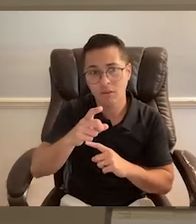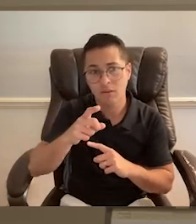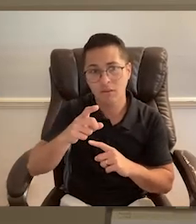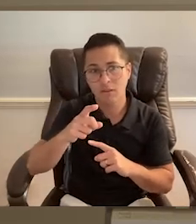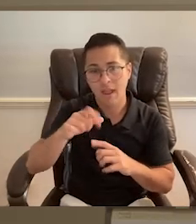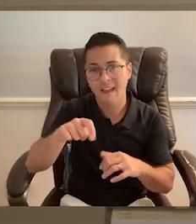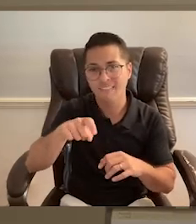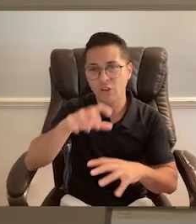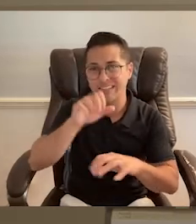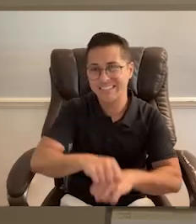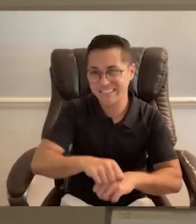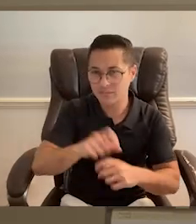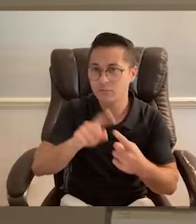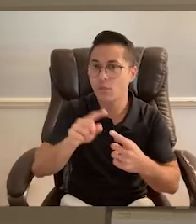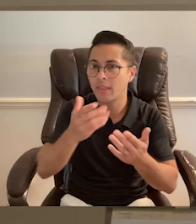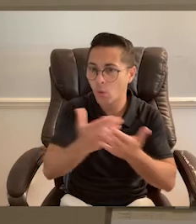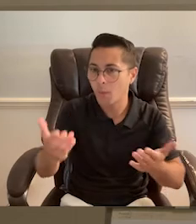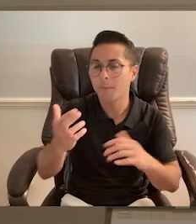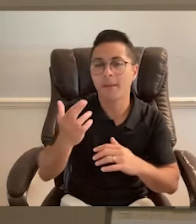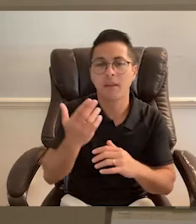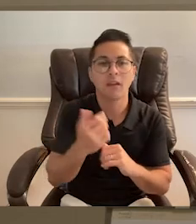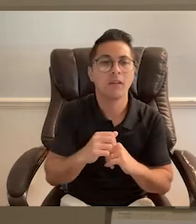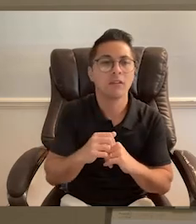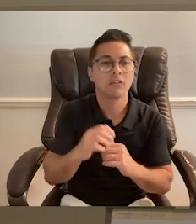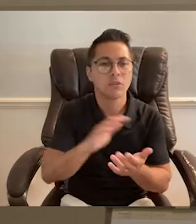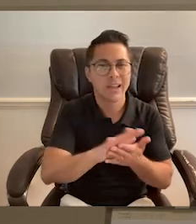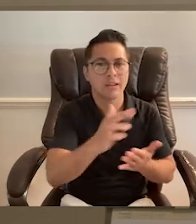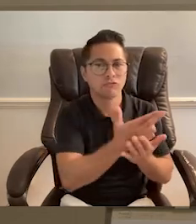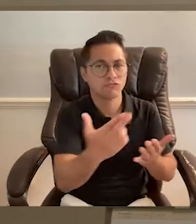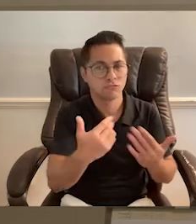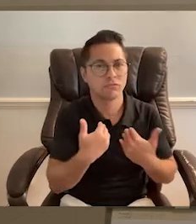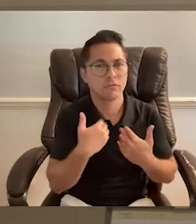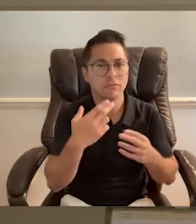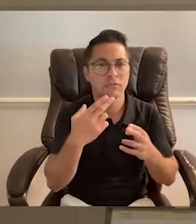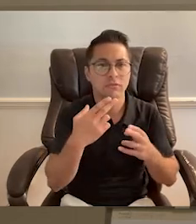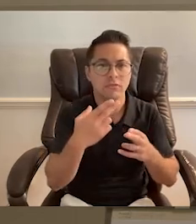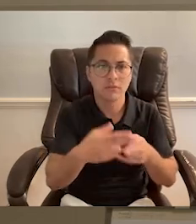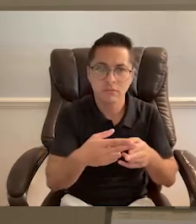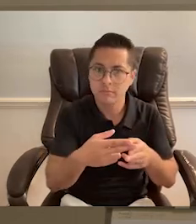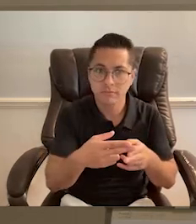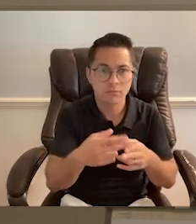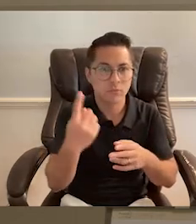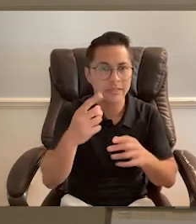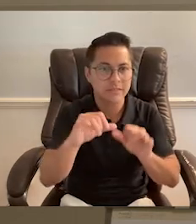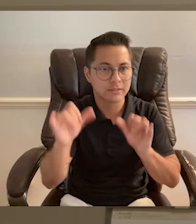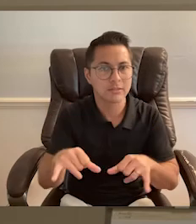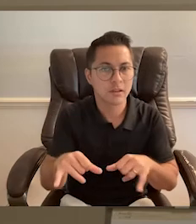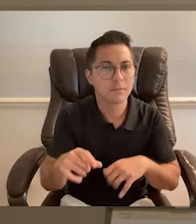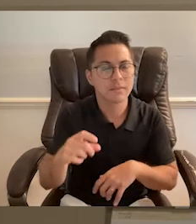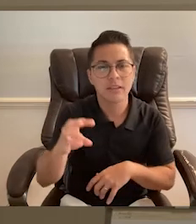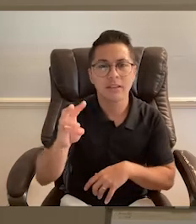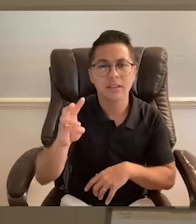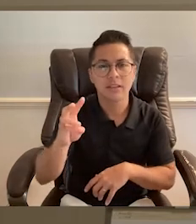with individuals with prosthetics who want to be able to kayak and do certain things. So just to kind of